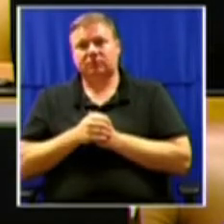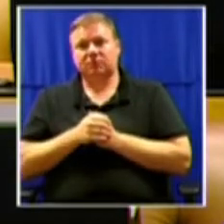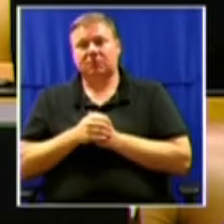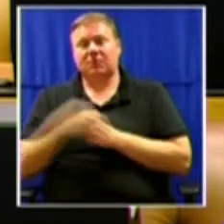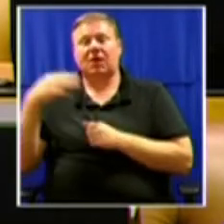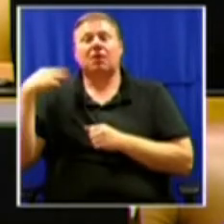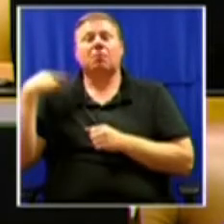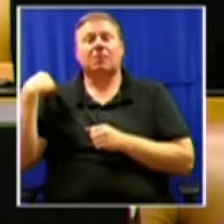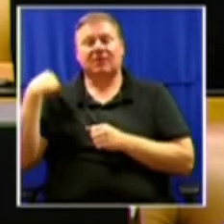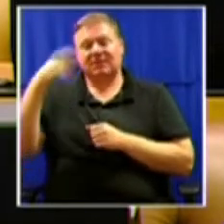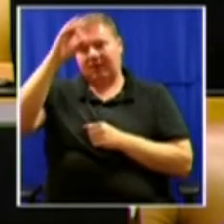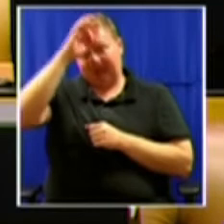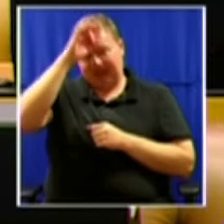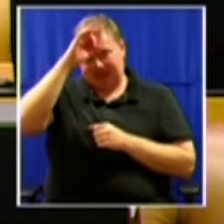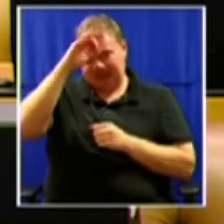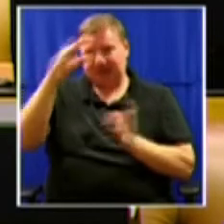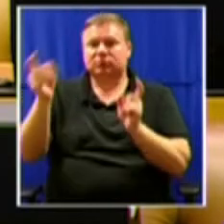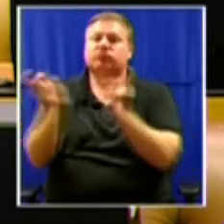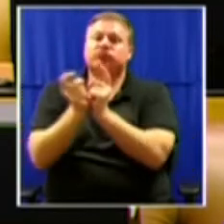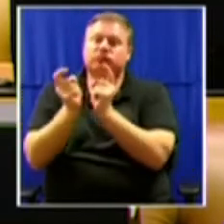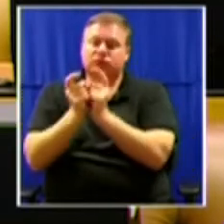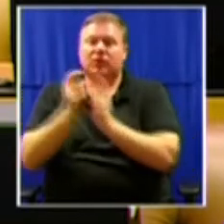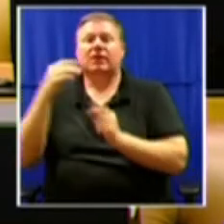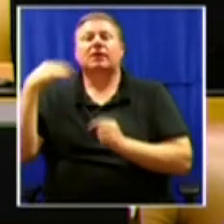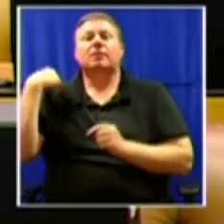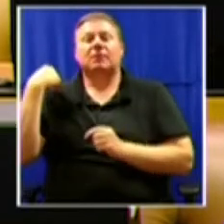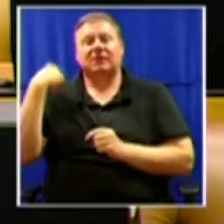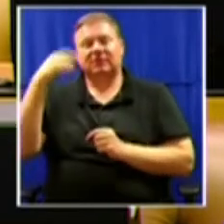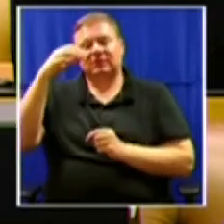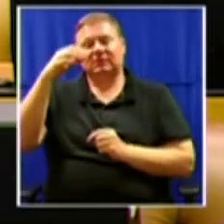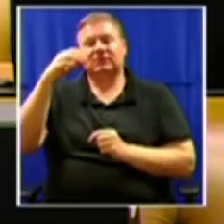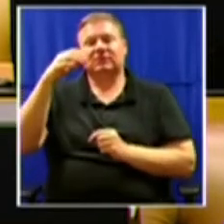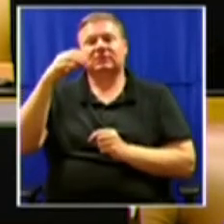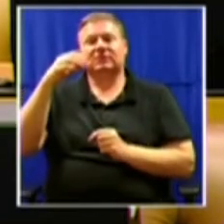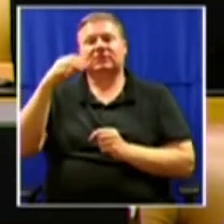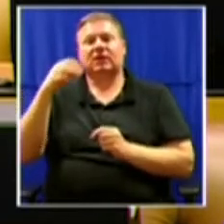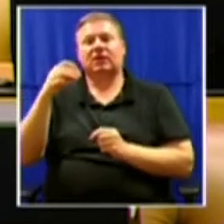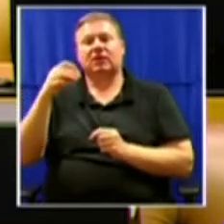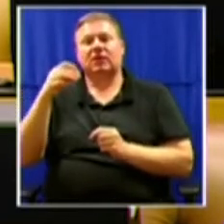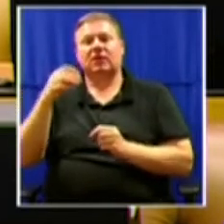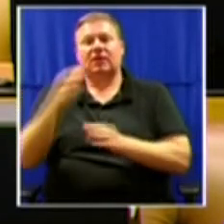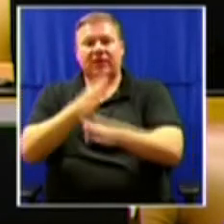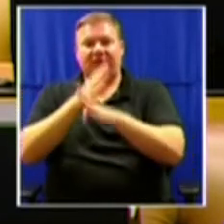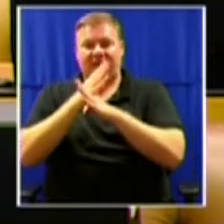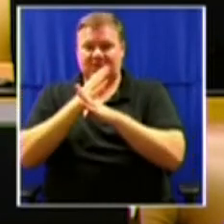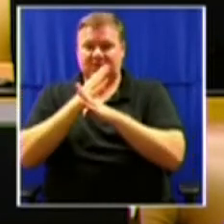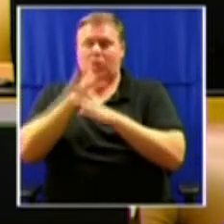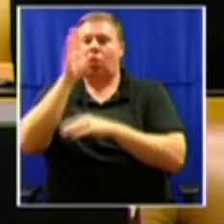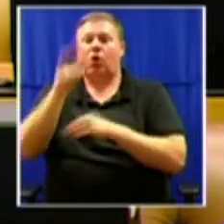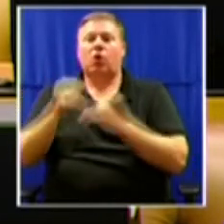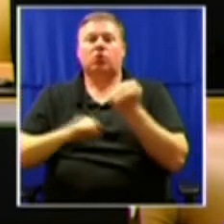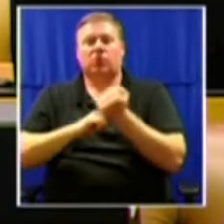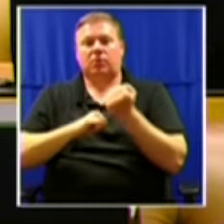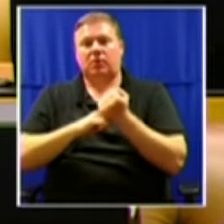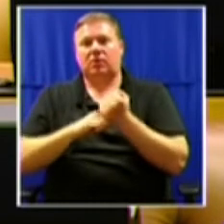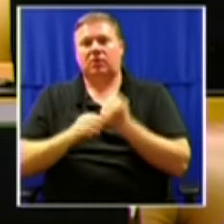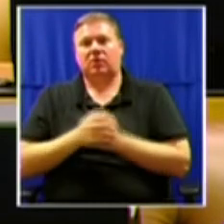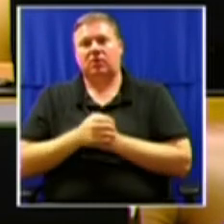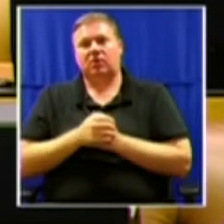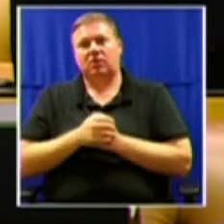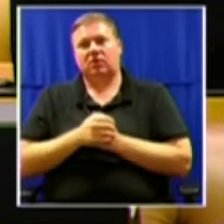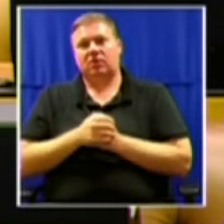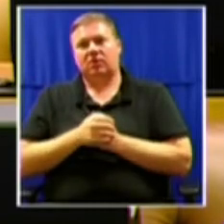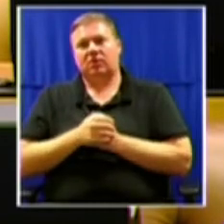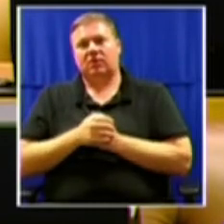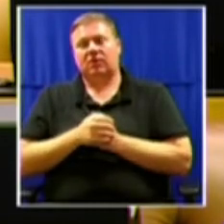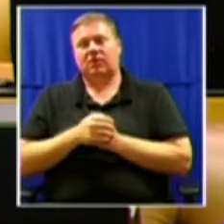Police will go to the Minister of Defense and request the support. And the Minister of Defense will go